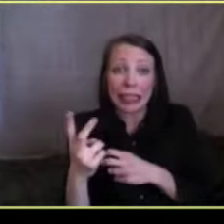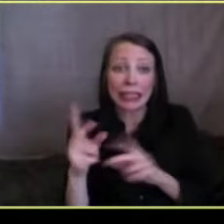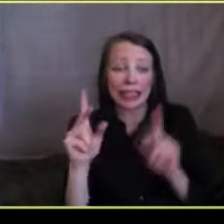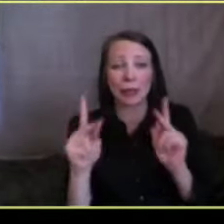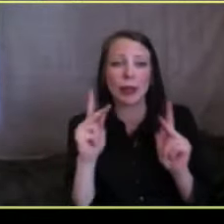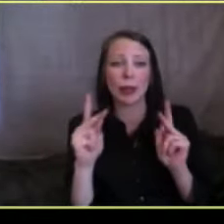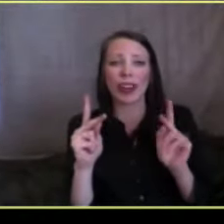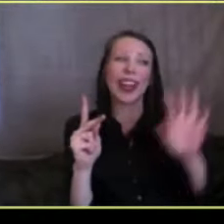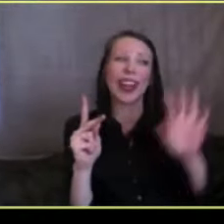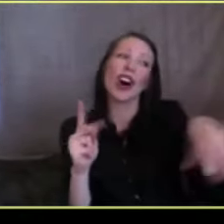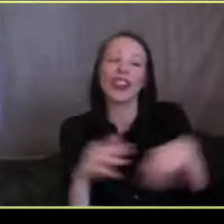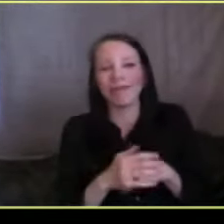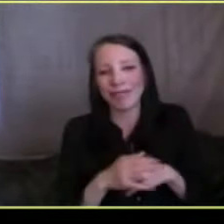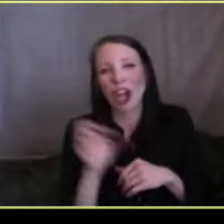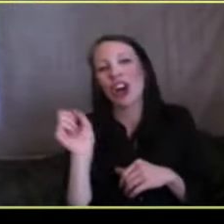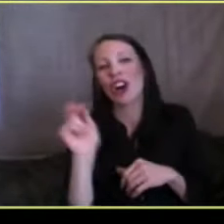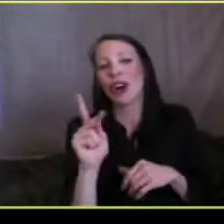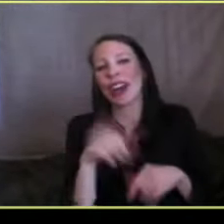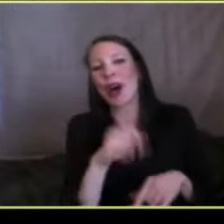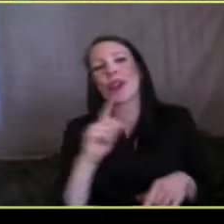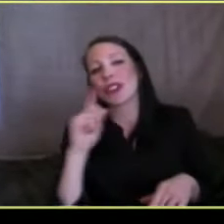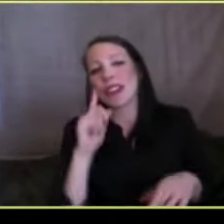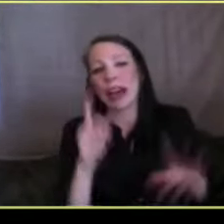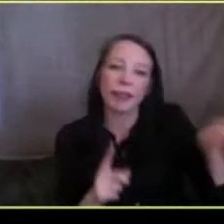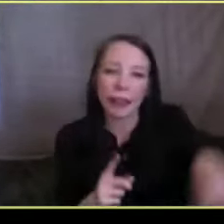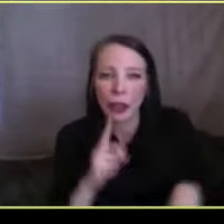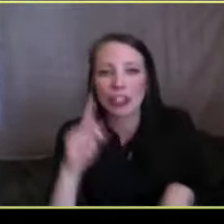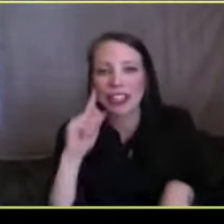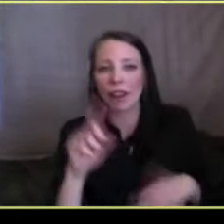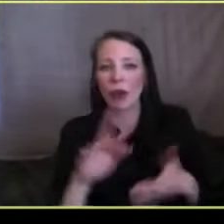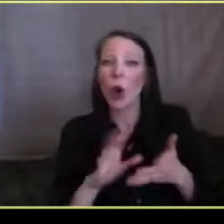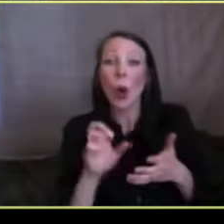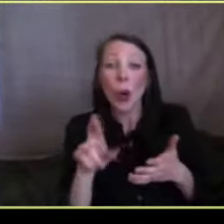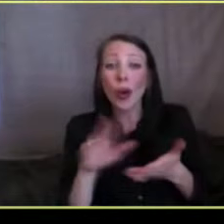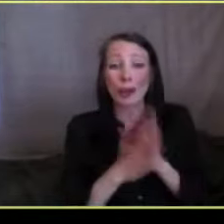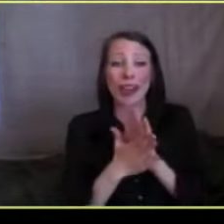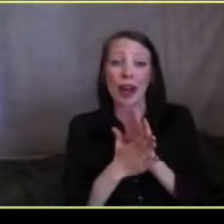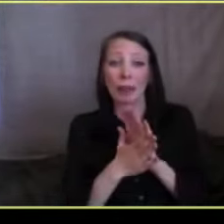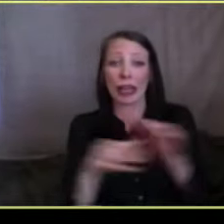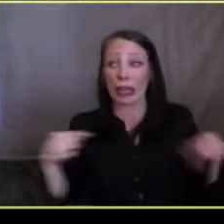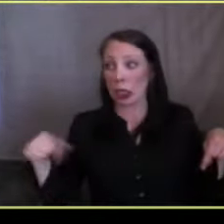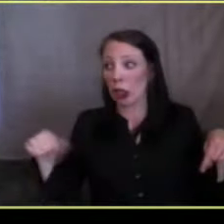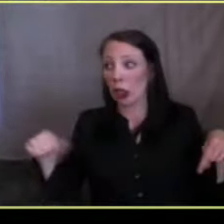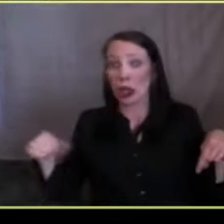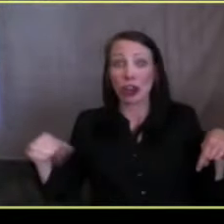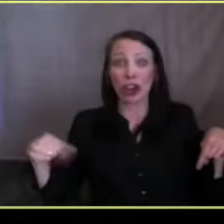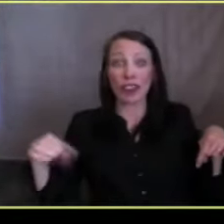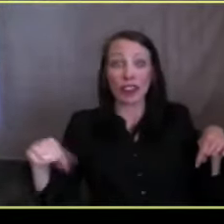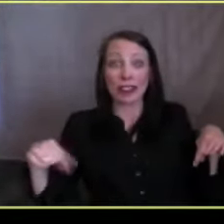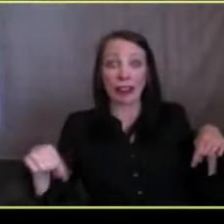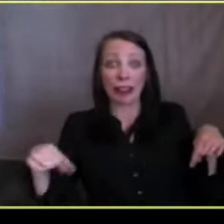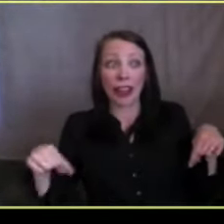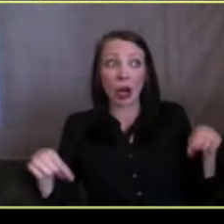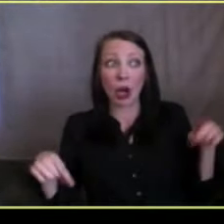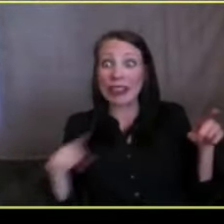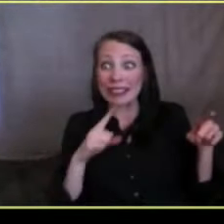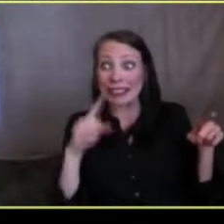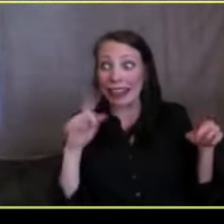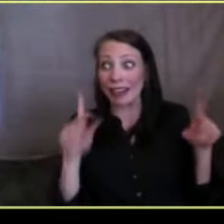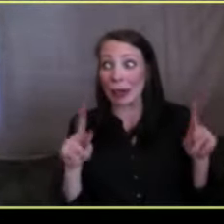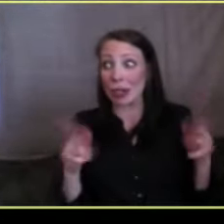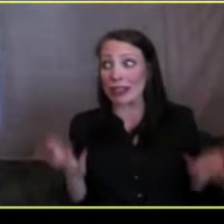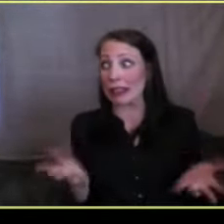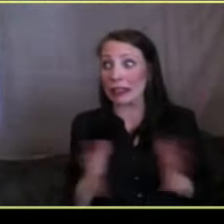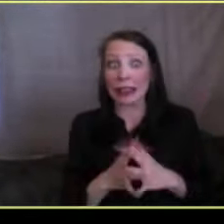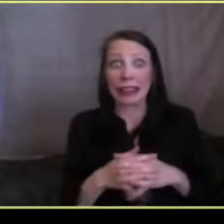see is people are like, oh, okay, oh, they're deaf, or they become like nervous, like, oh, this is a